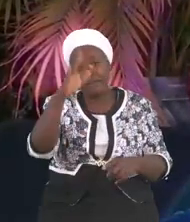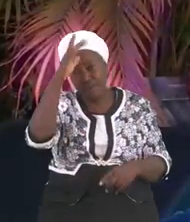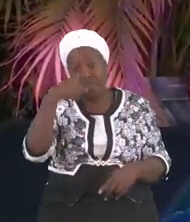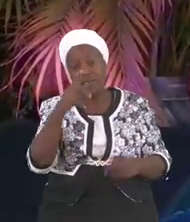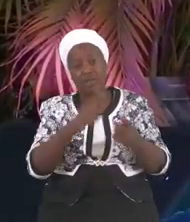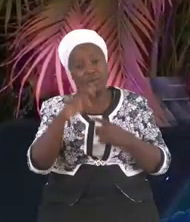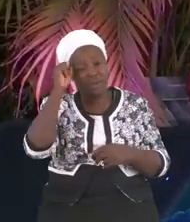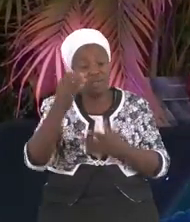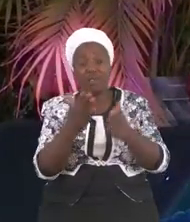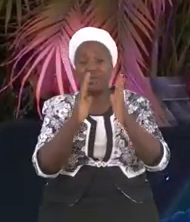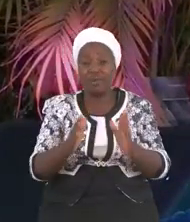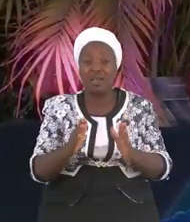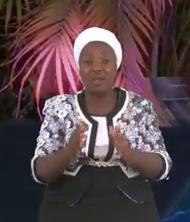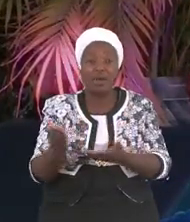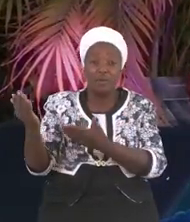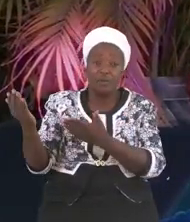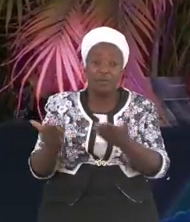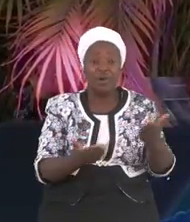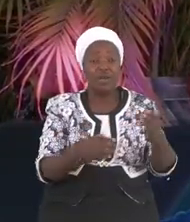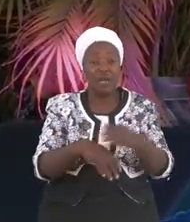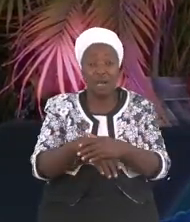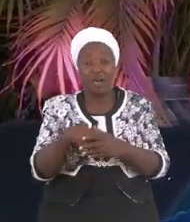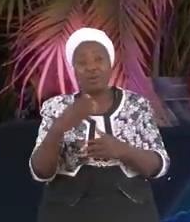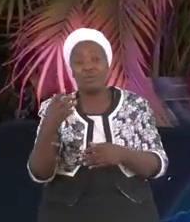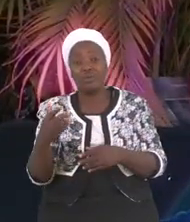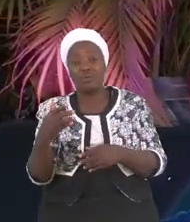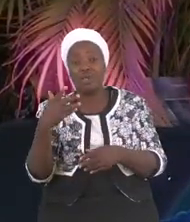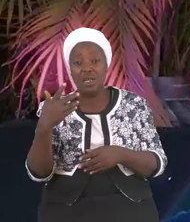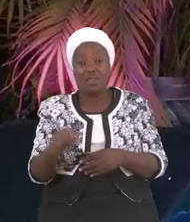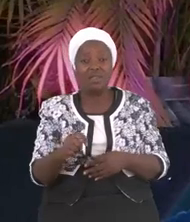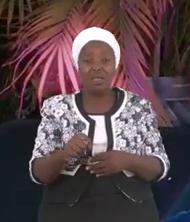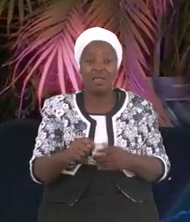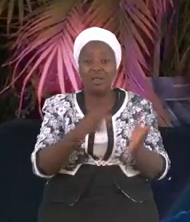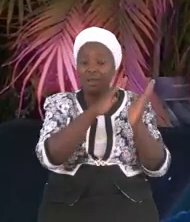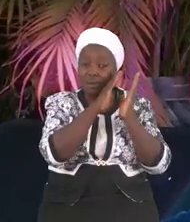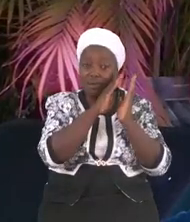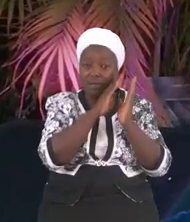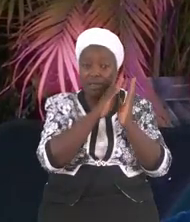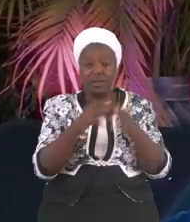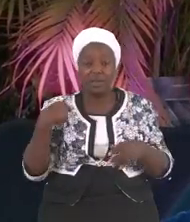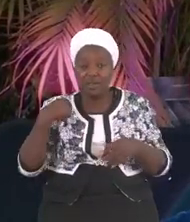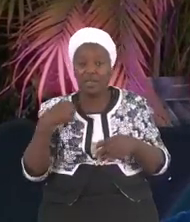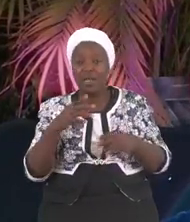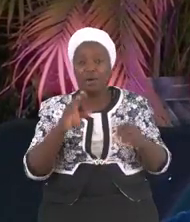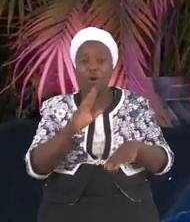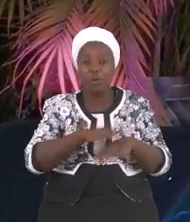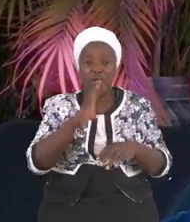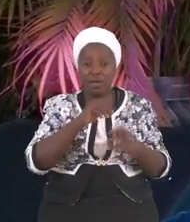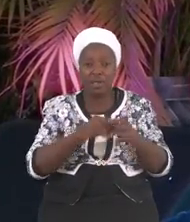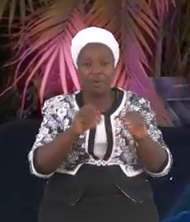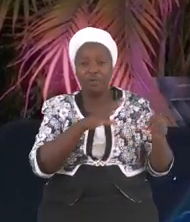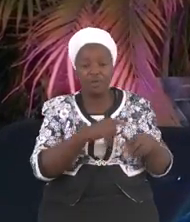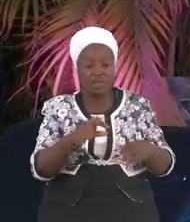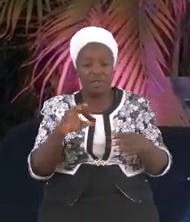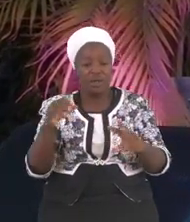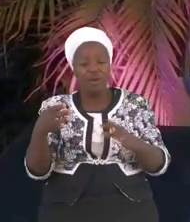bring forth the best robe and put on him, and put the ring of authority on his